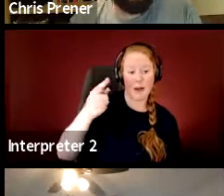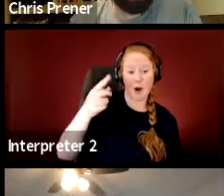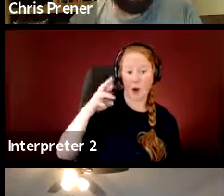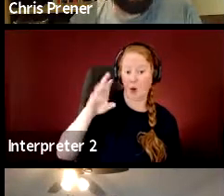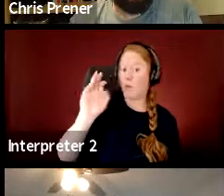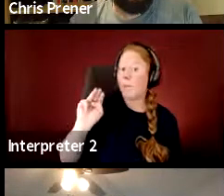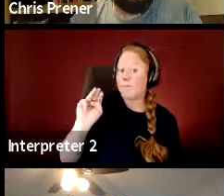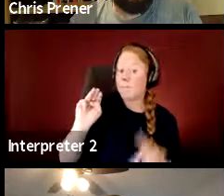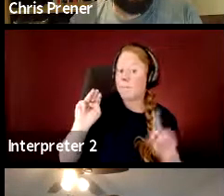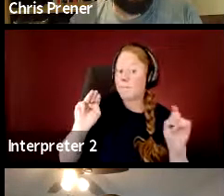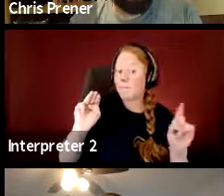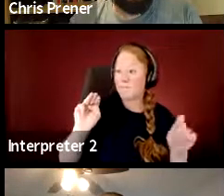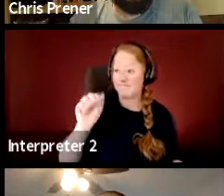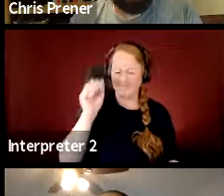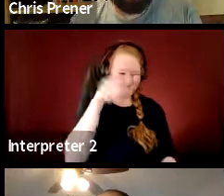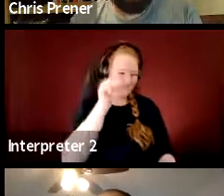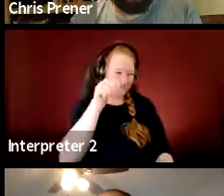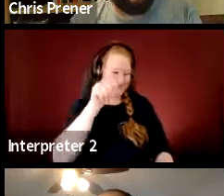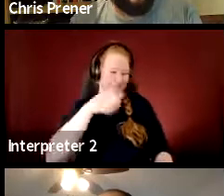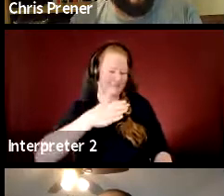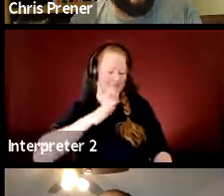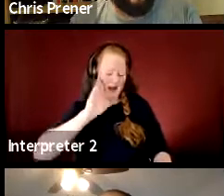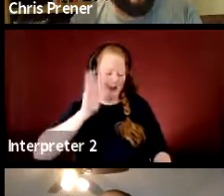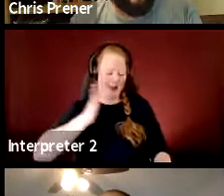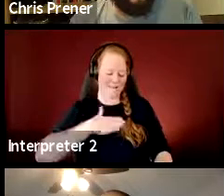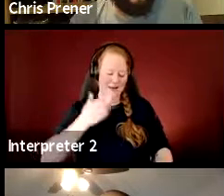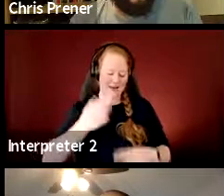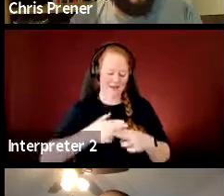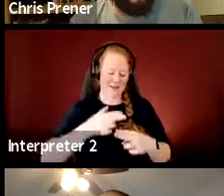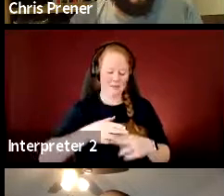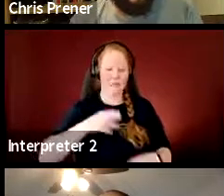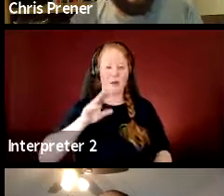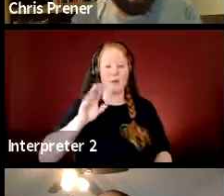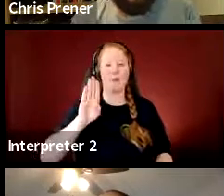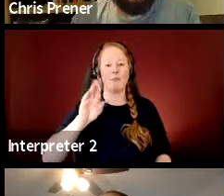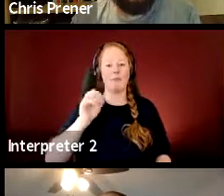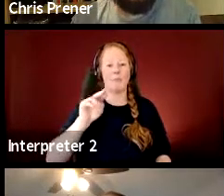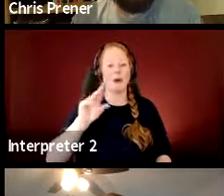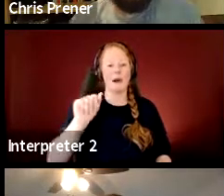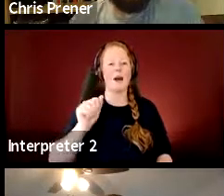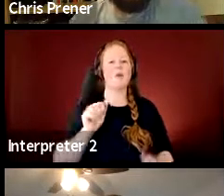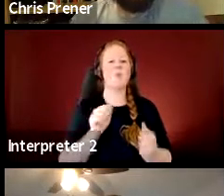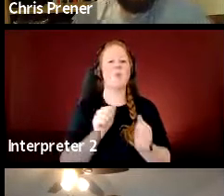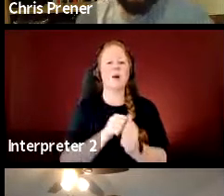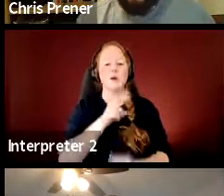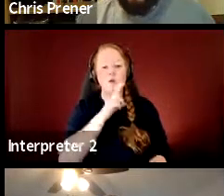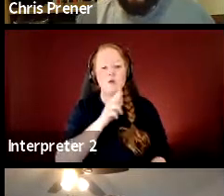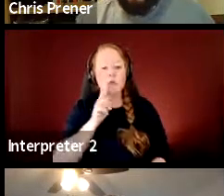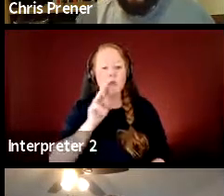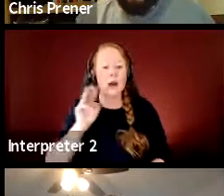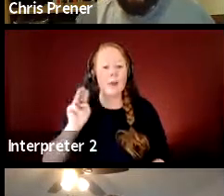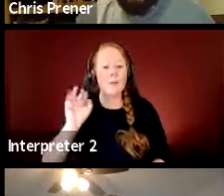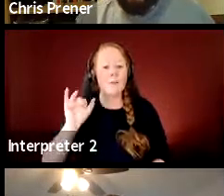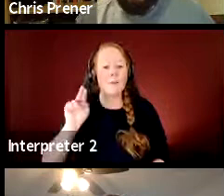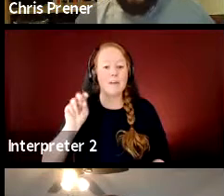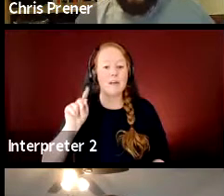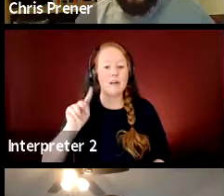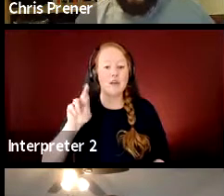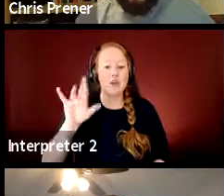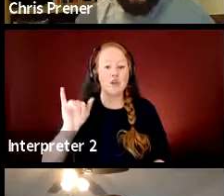Hi, my name is Brenda Mangrum. I'm with Twin Ministries, Inc. First of all, I would like to thank the mayor and